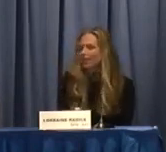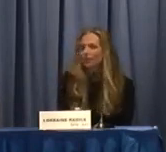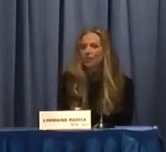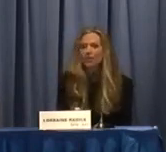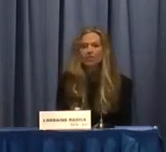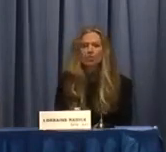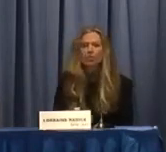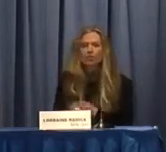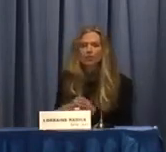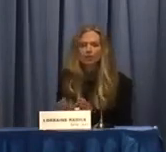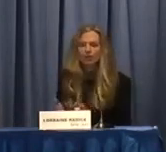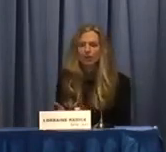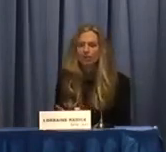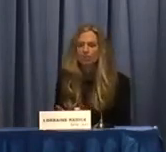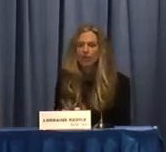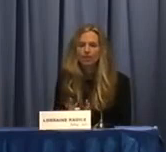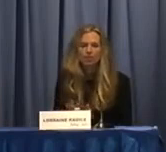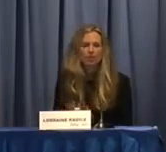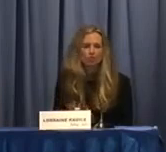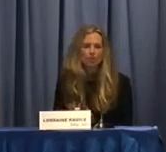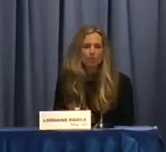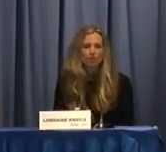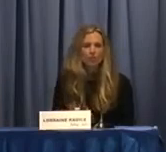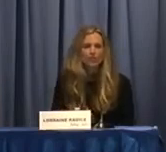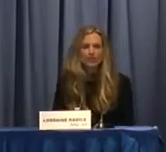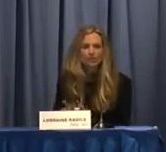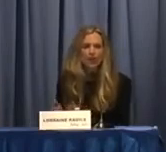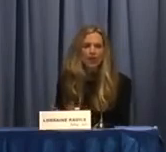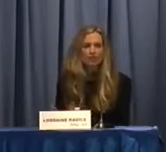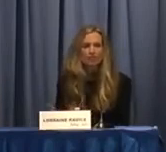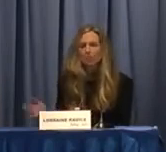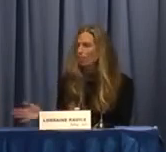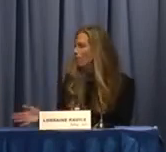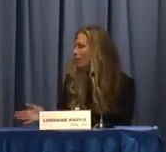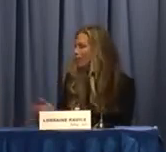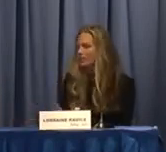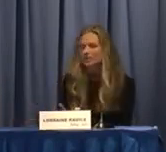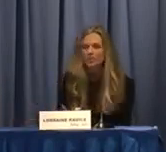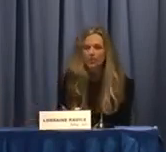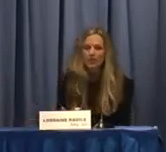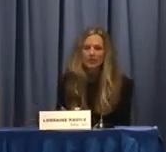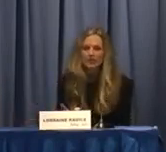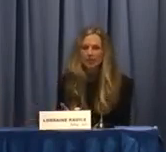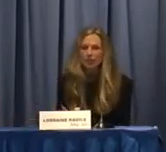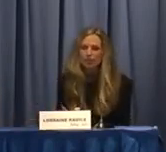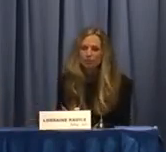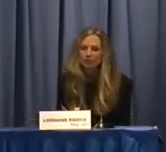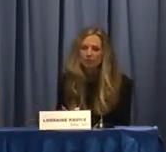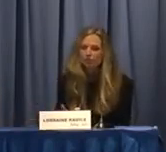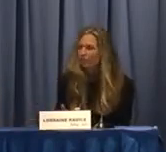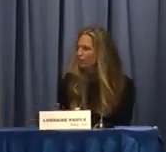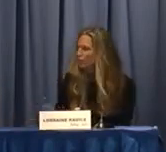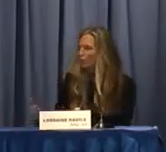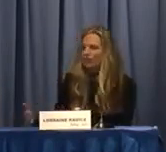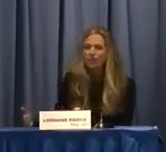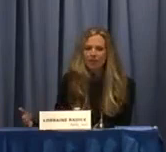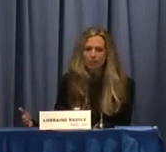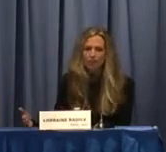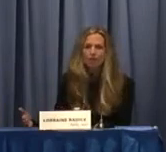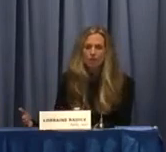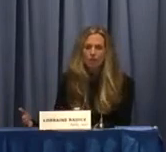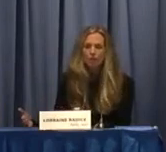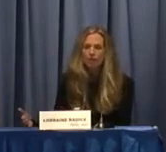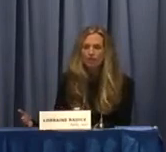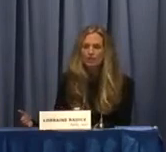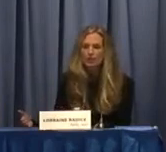planning together, if you notice, after the introductory piece, Matt spoke about his experience as an elementary teacher, and then Tony